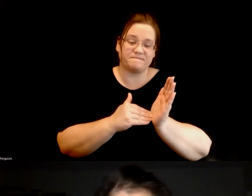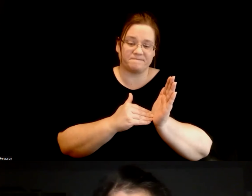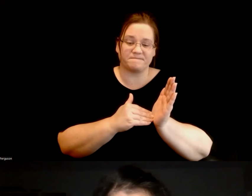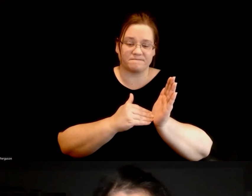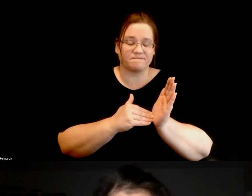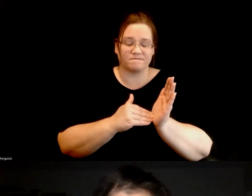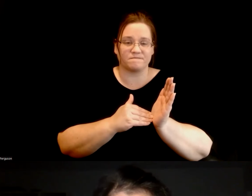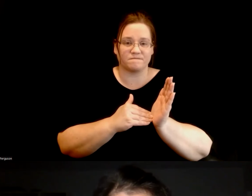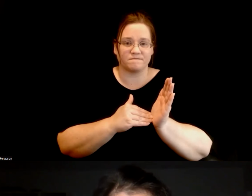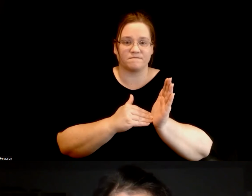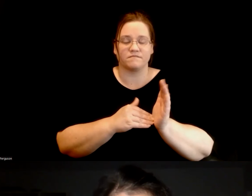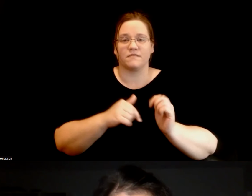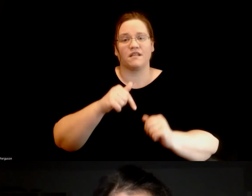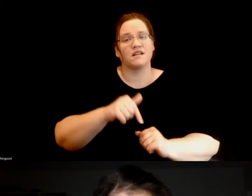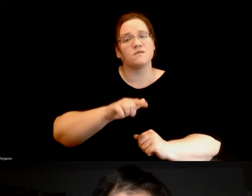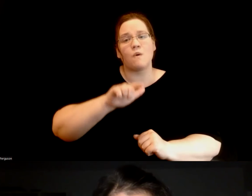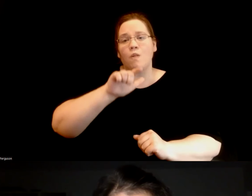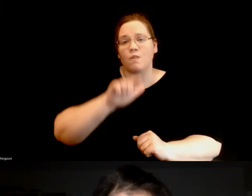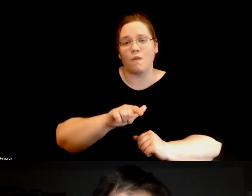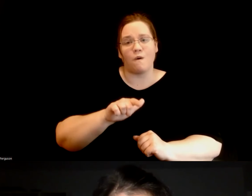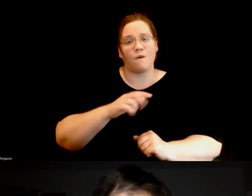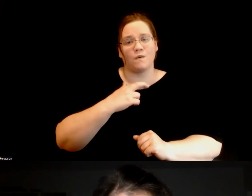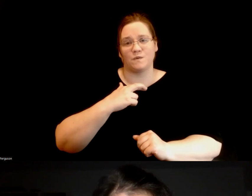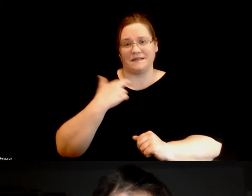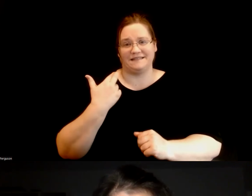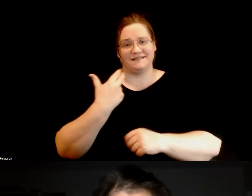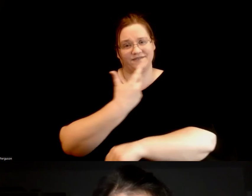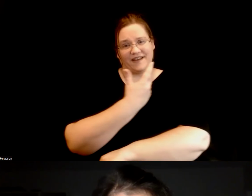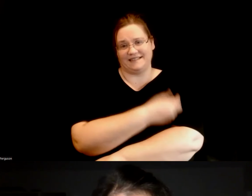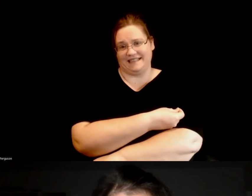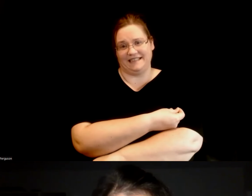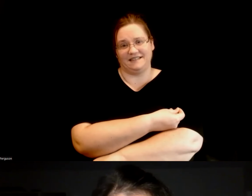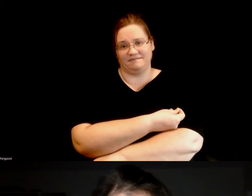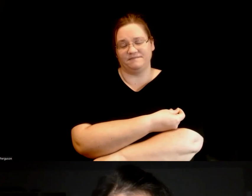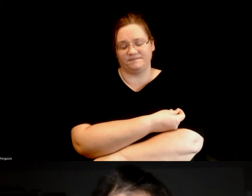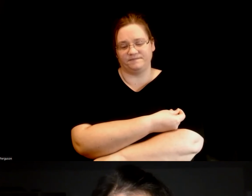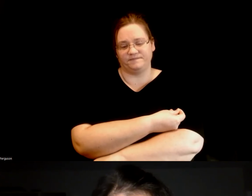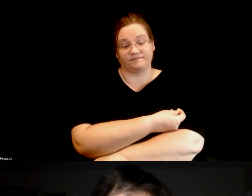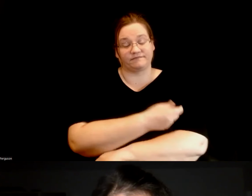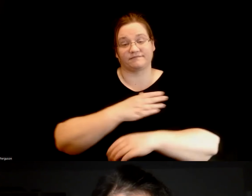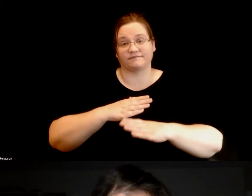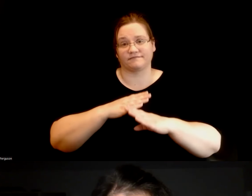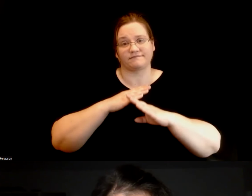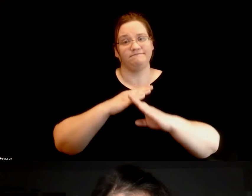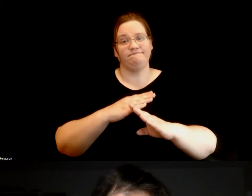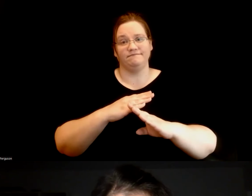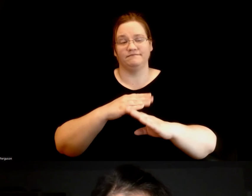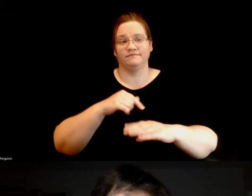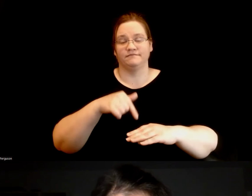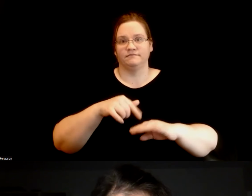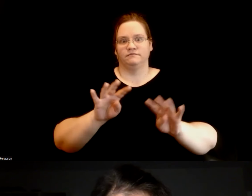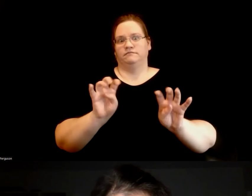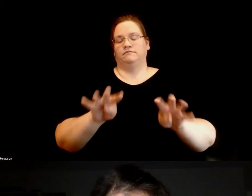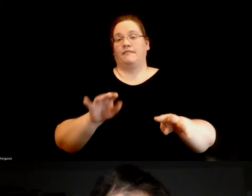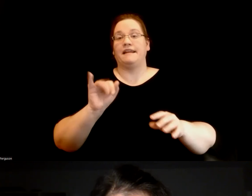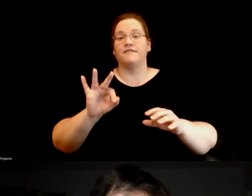this is a really low risk vaccine, and it protects against this unknown. If we had a crystal